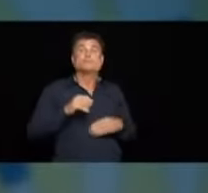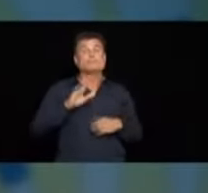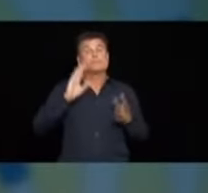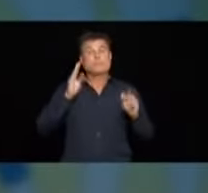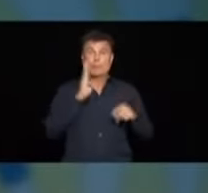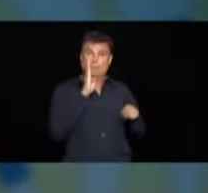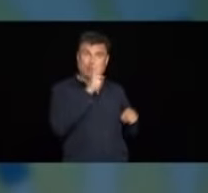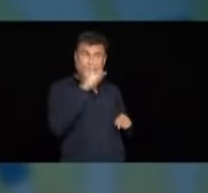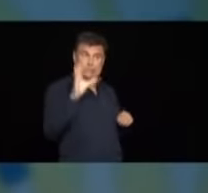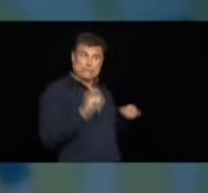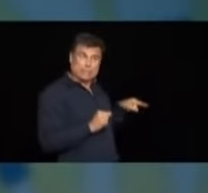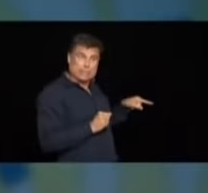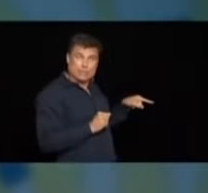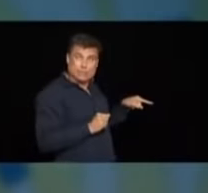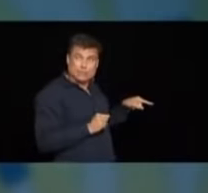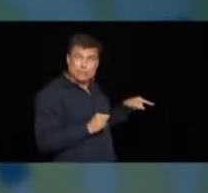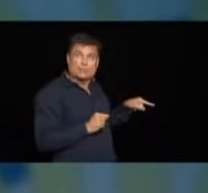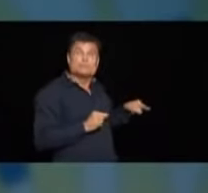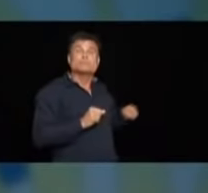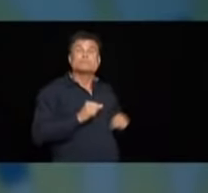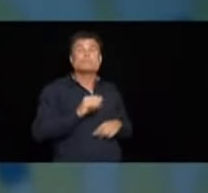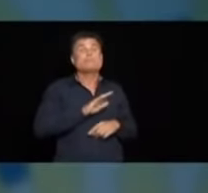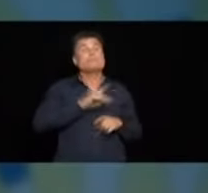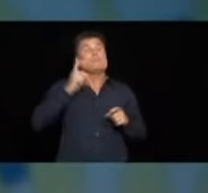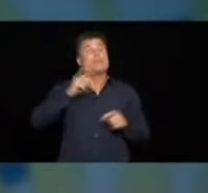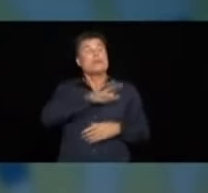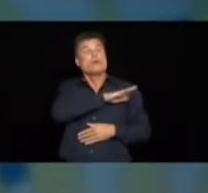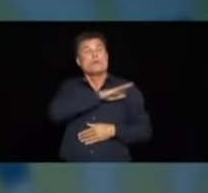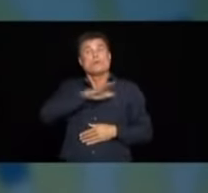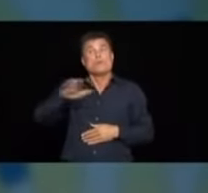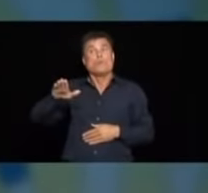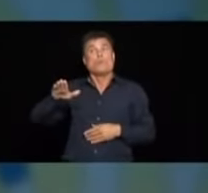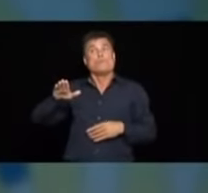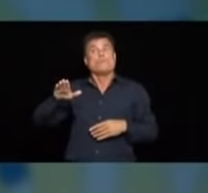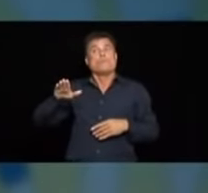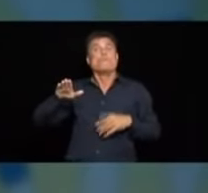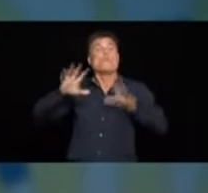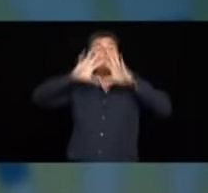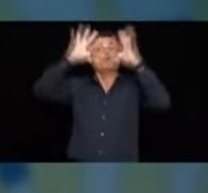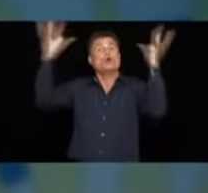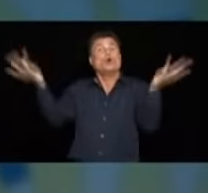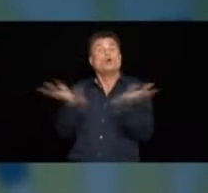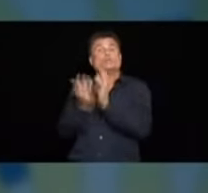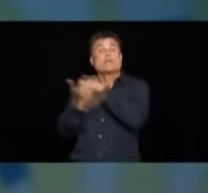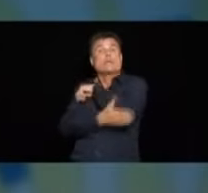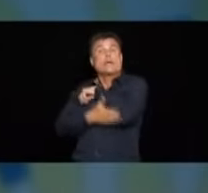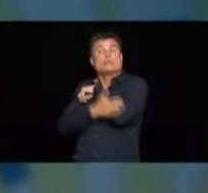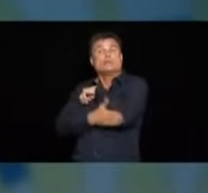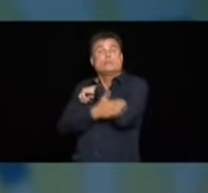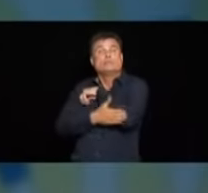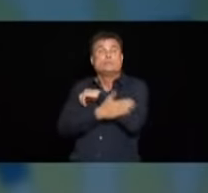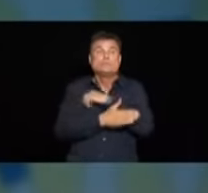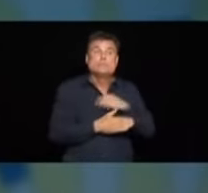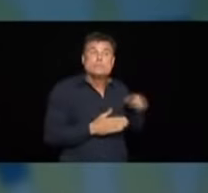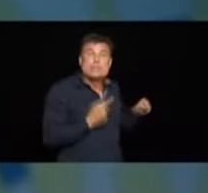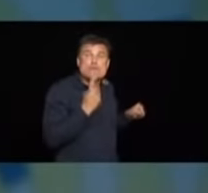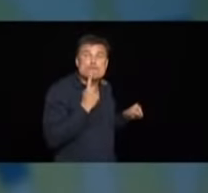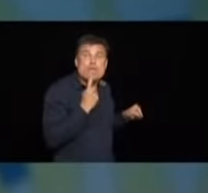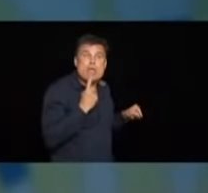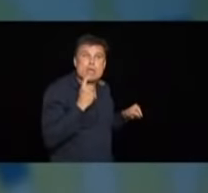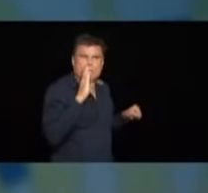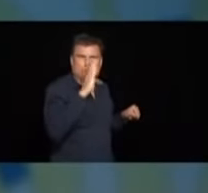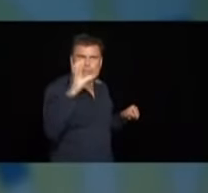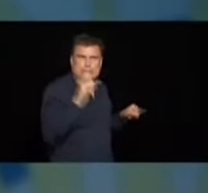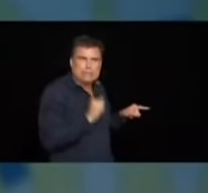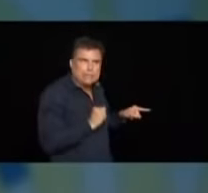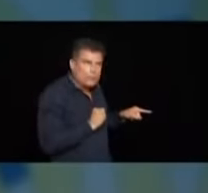other jurisdictions and the rest of Canada. And as we can see, BC remains low. Same as we compare